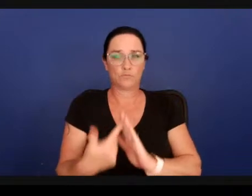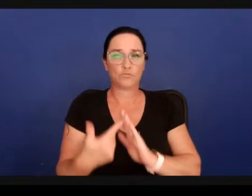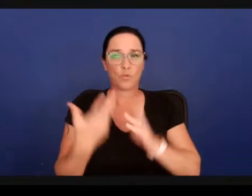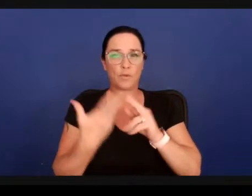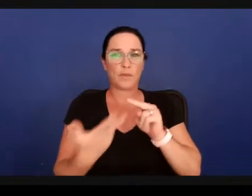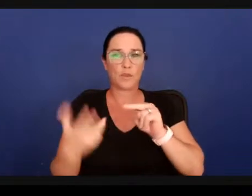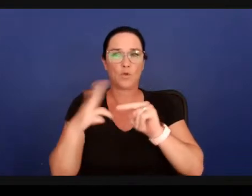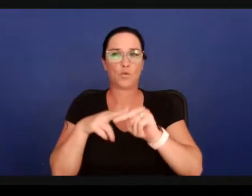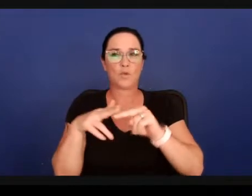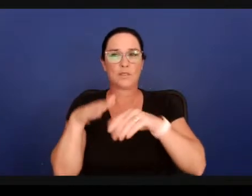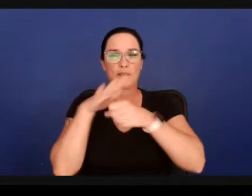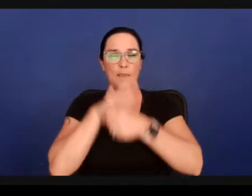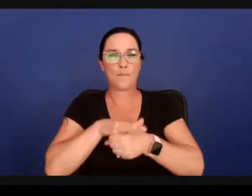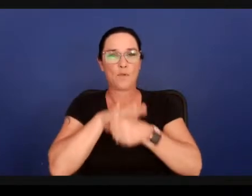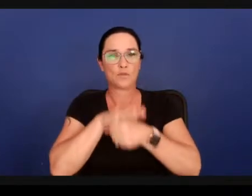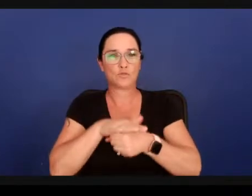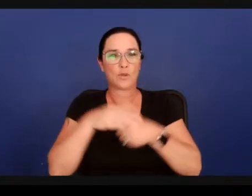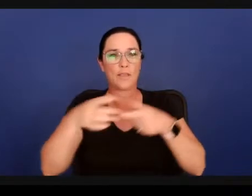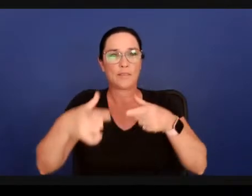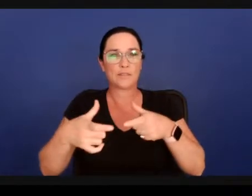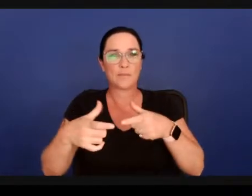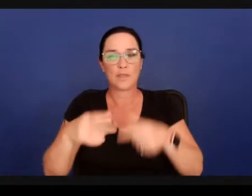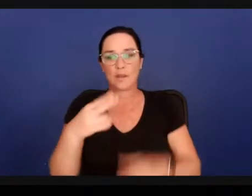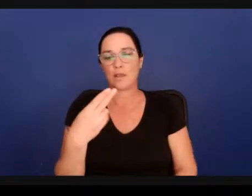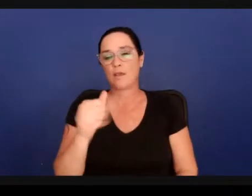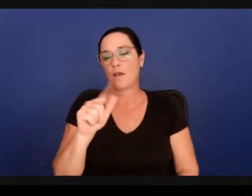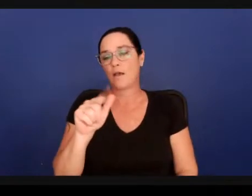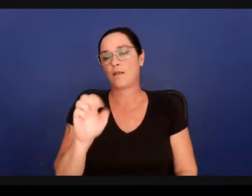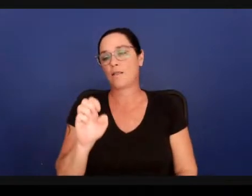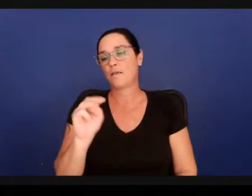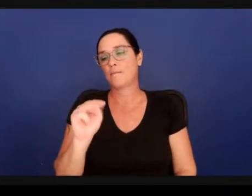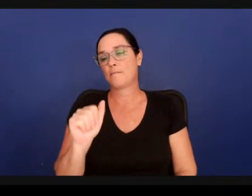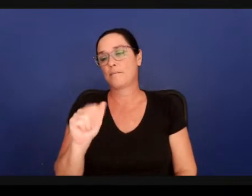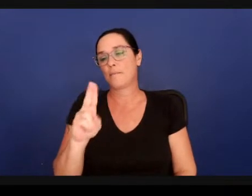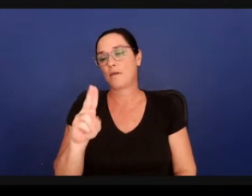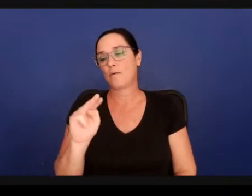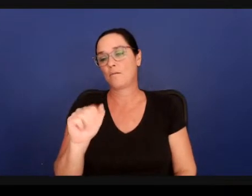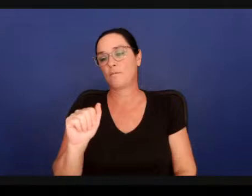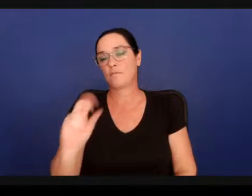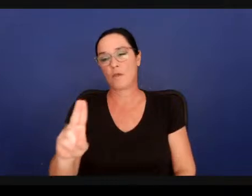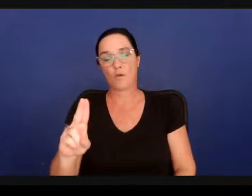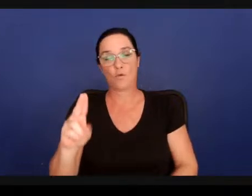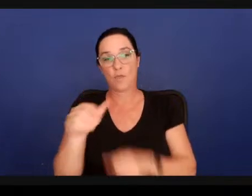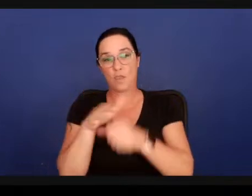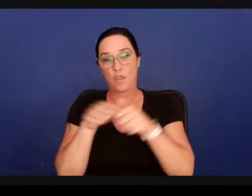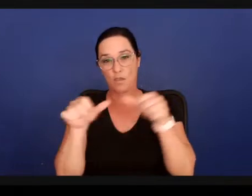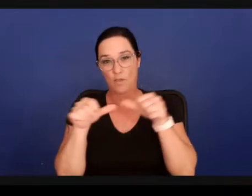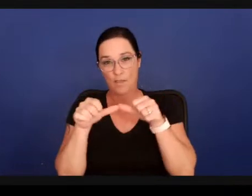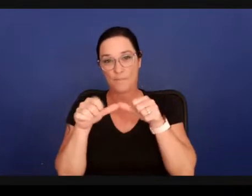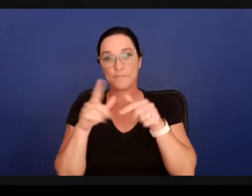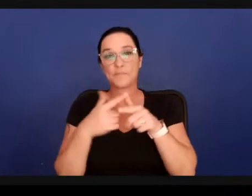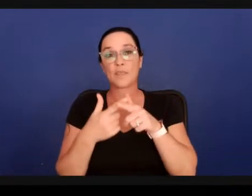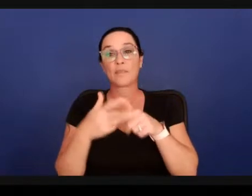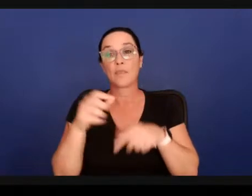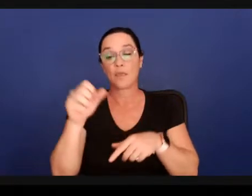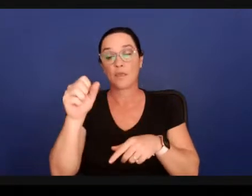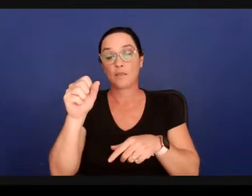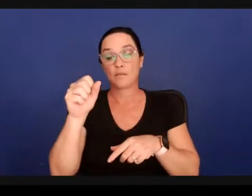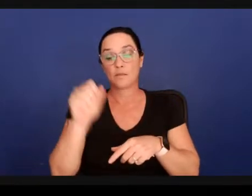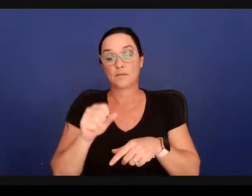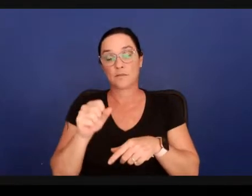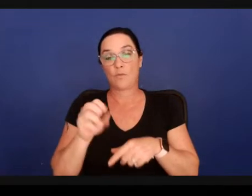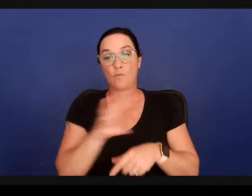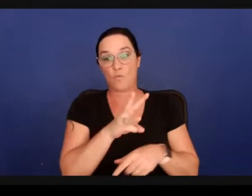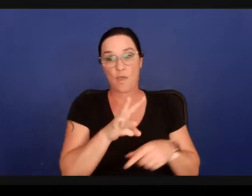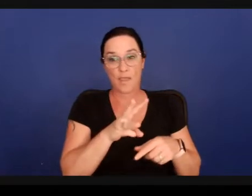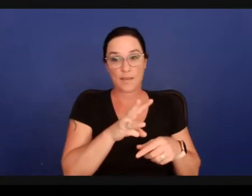of pressure at the summit, Halemaumau area, while also still rising. In the southwest area, the outlet, that junction point